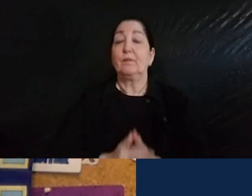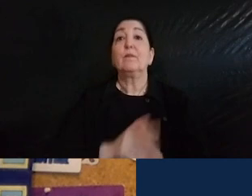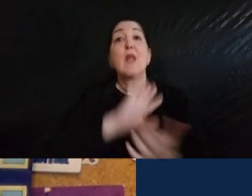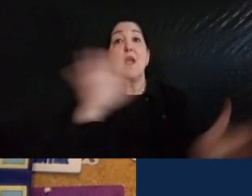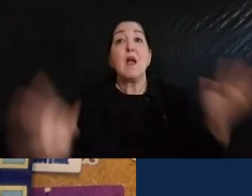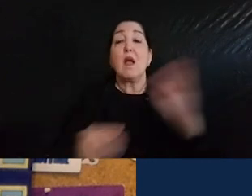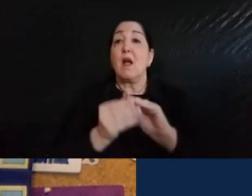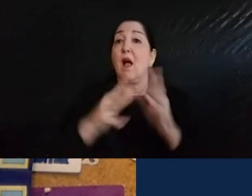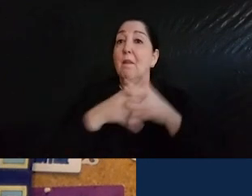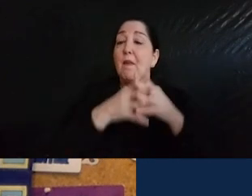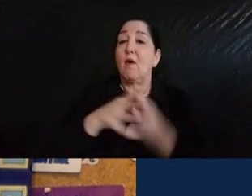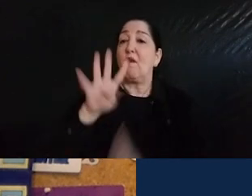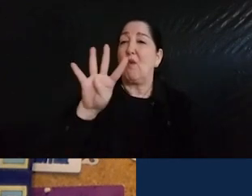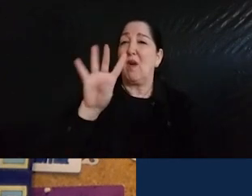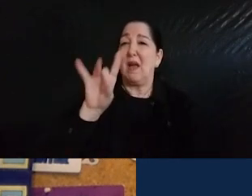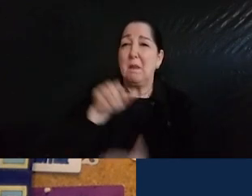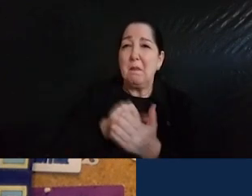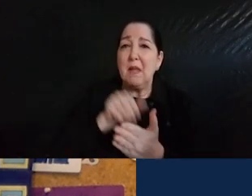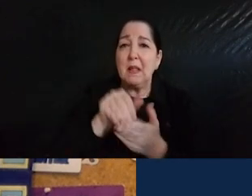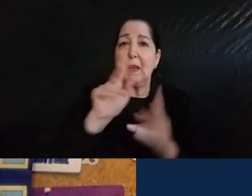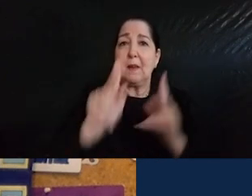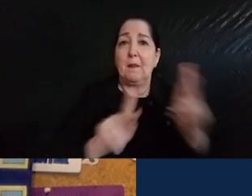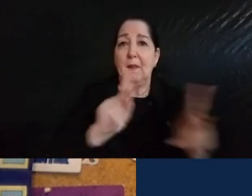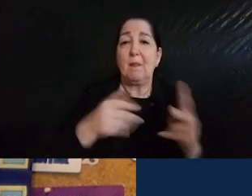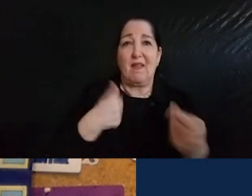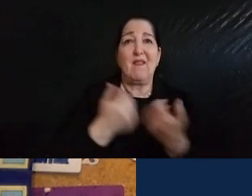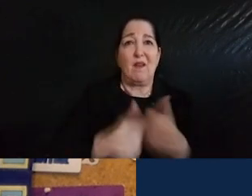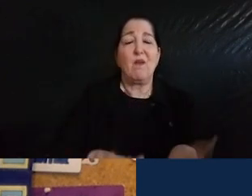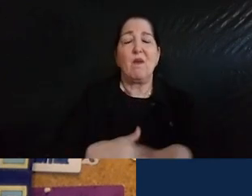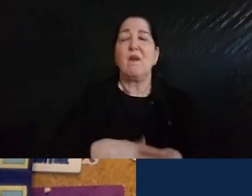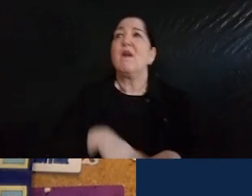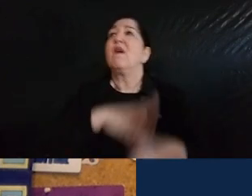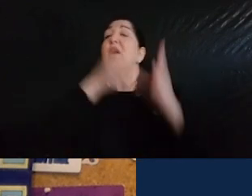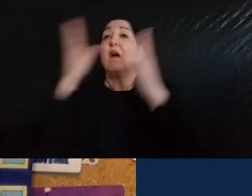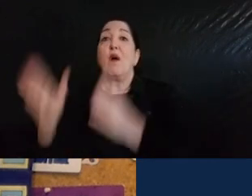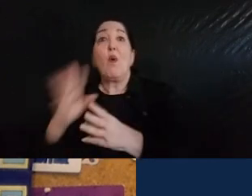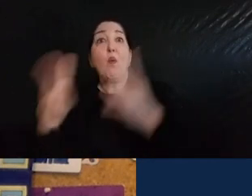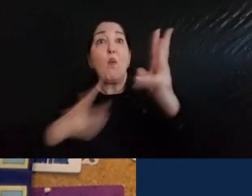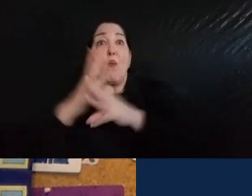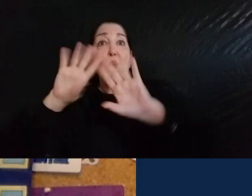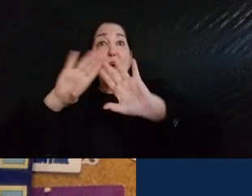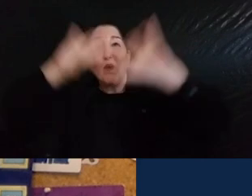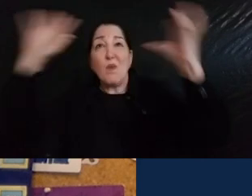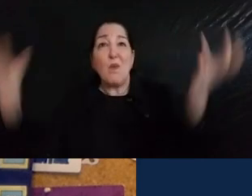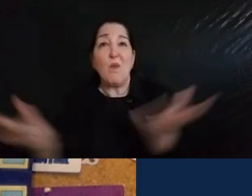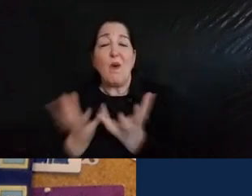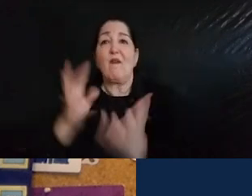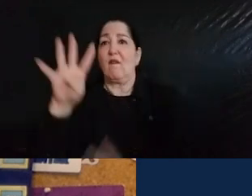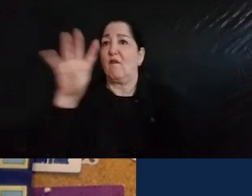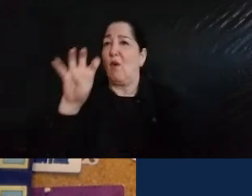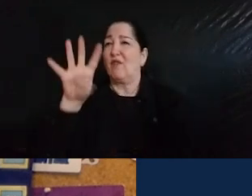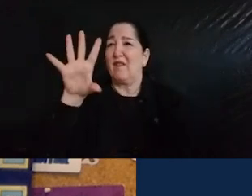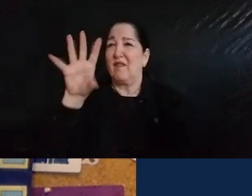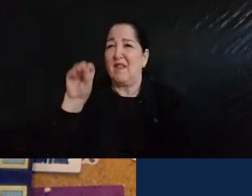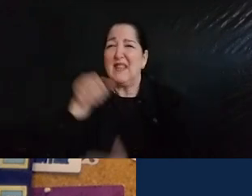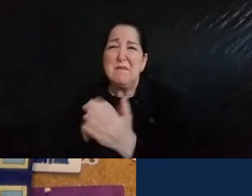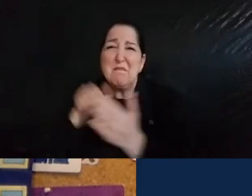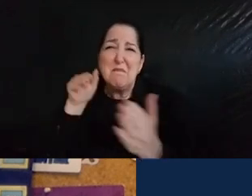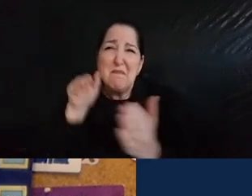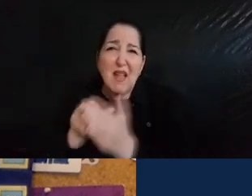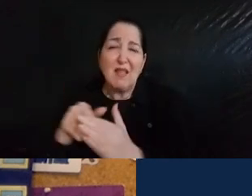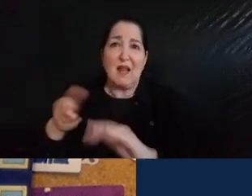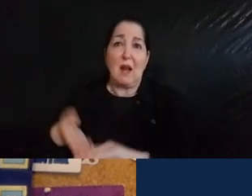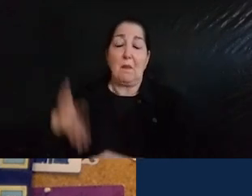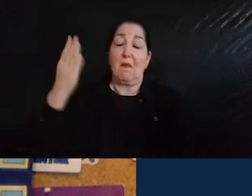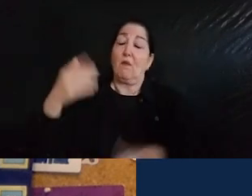48 million people in the US coping with hearing loss, and over 450 million worldwide,